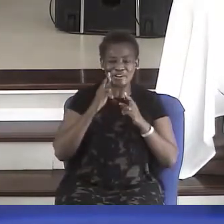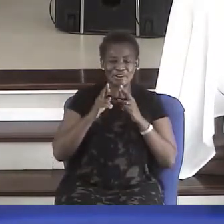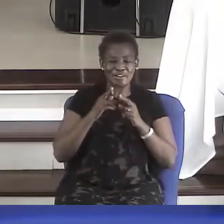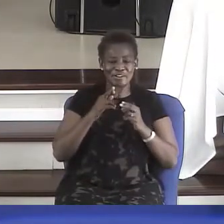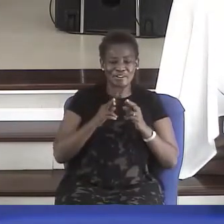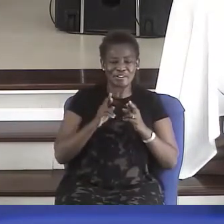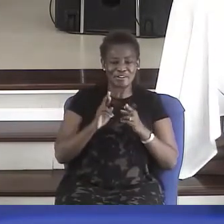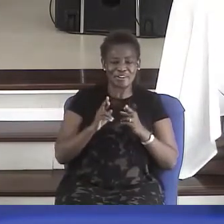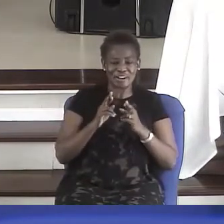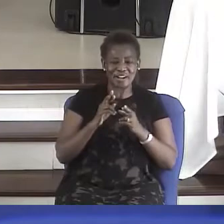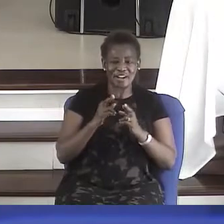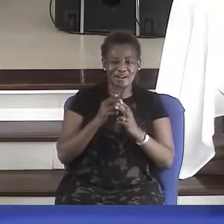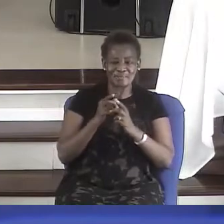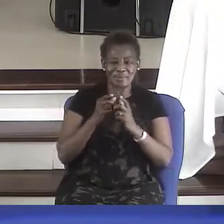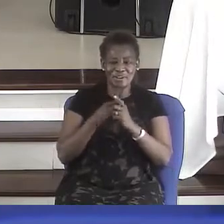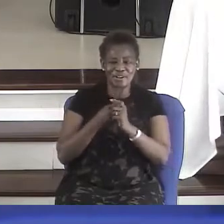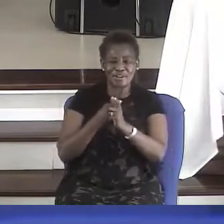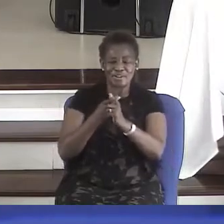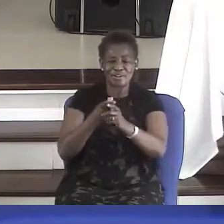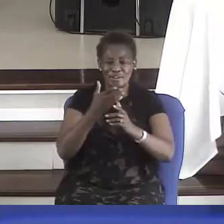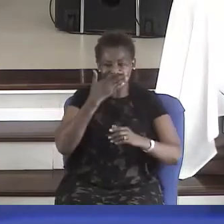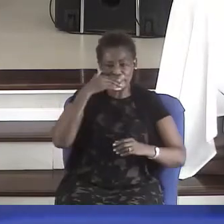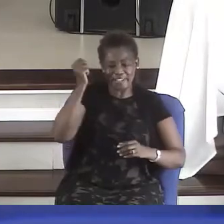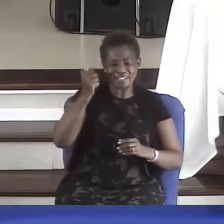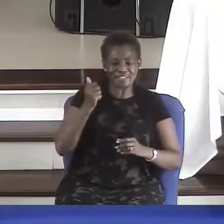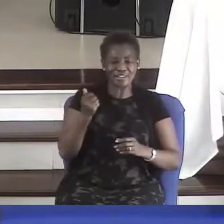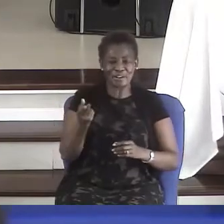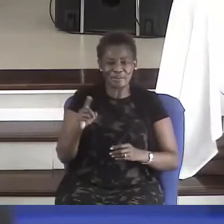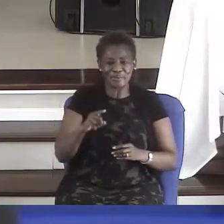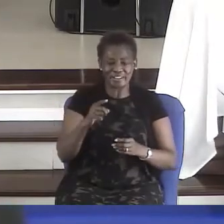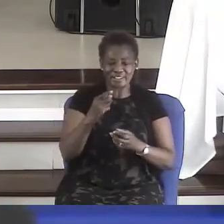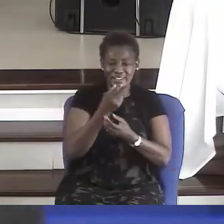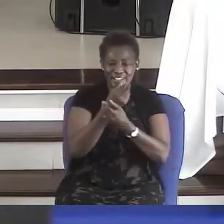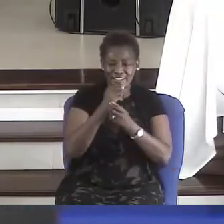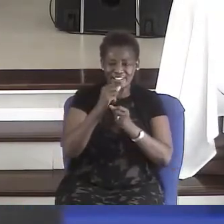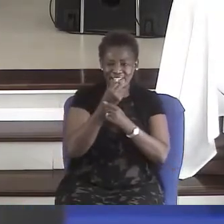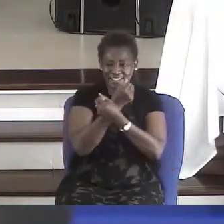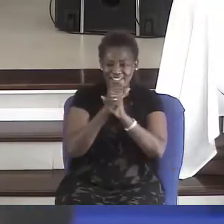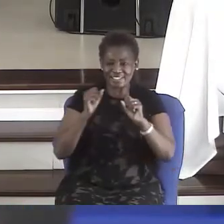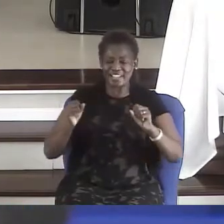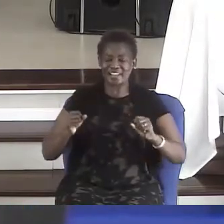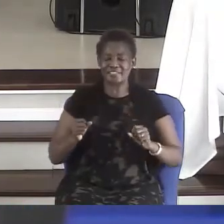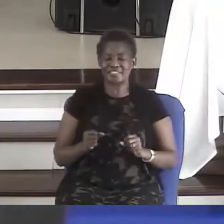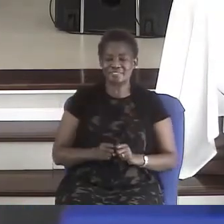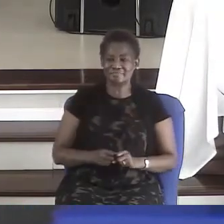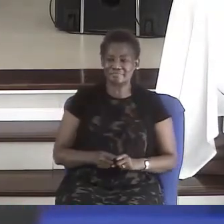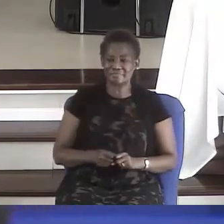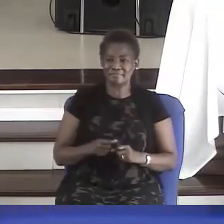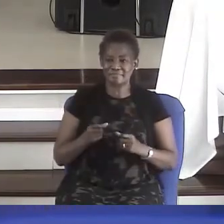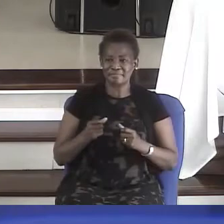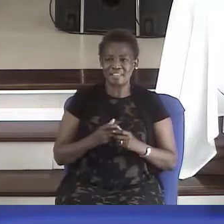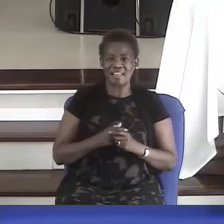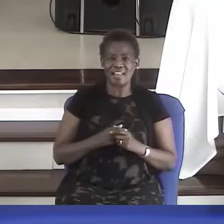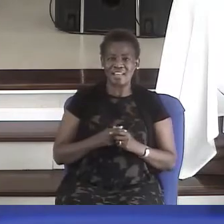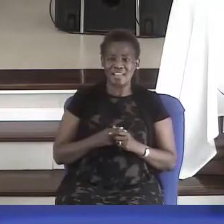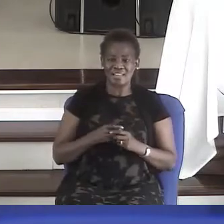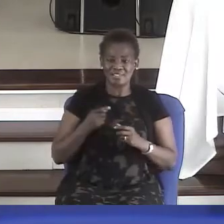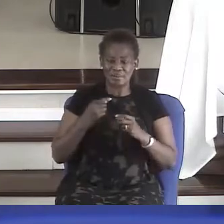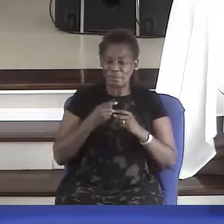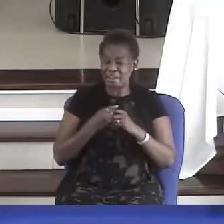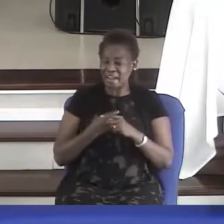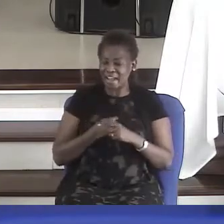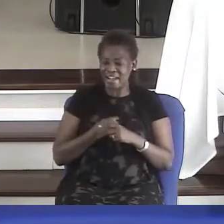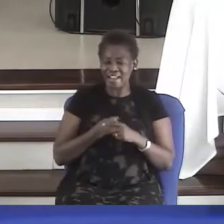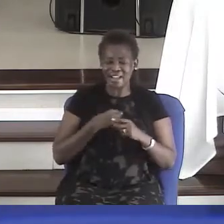You want to rejoice first. And then Brother Lincoln's point, I'm holding on because I want